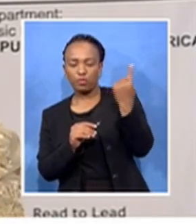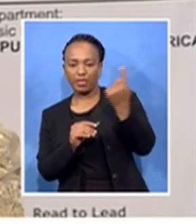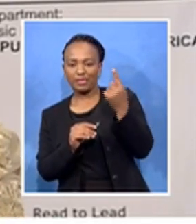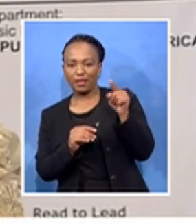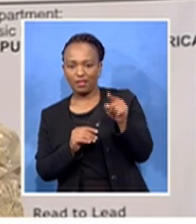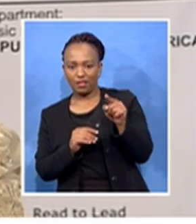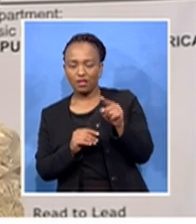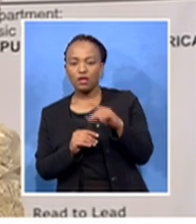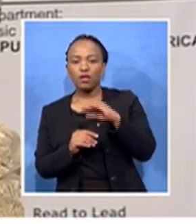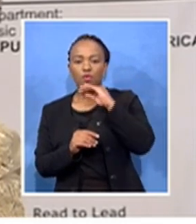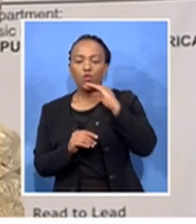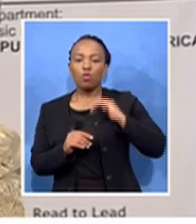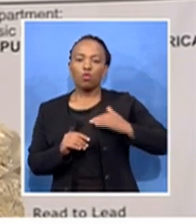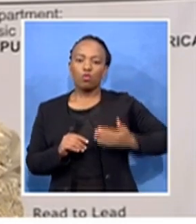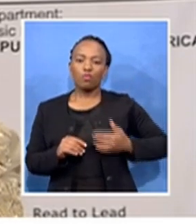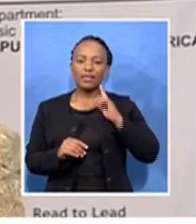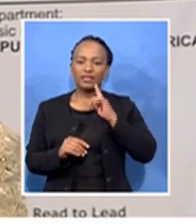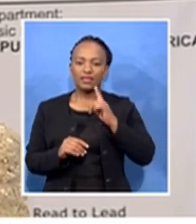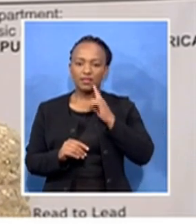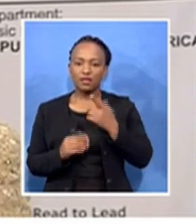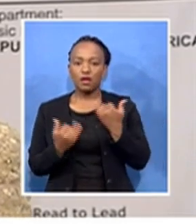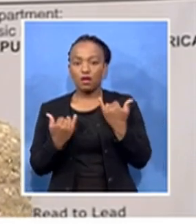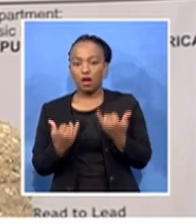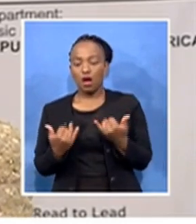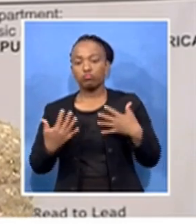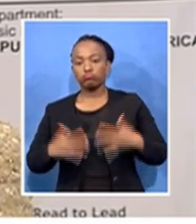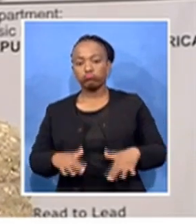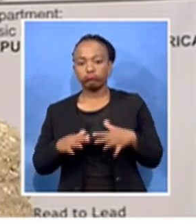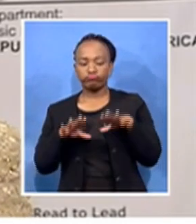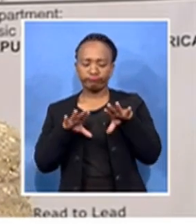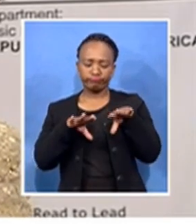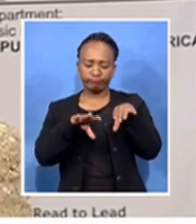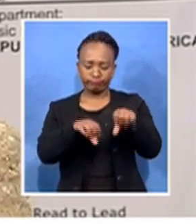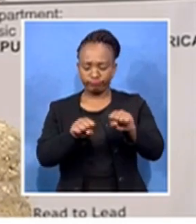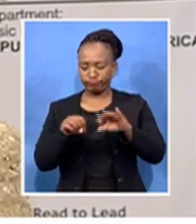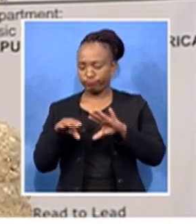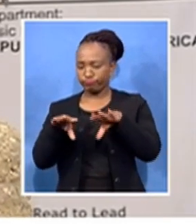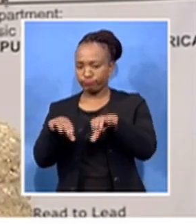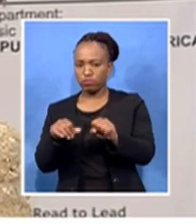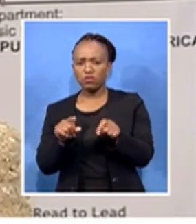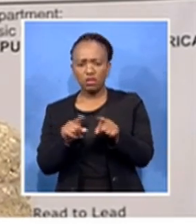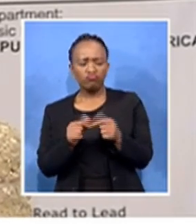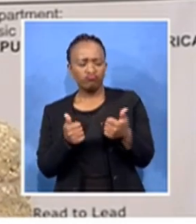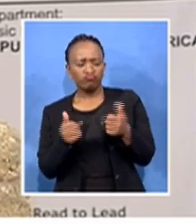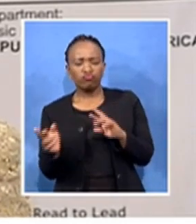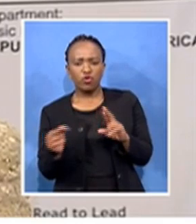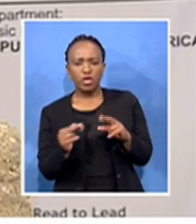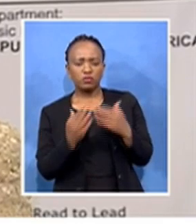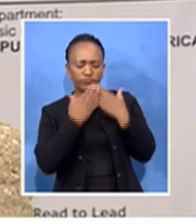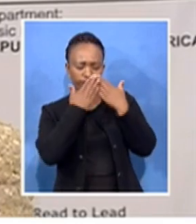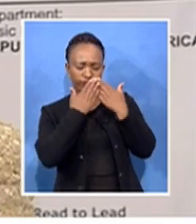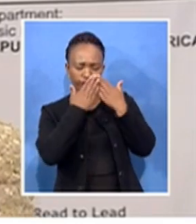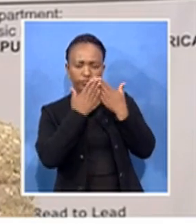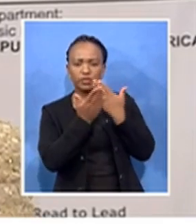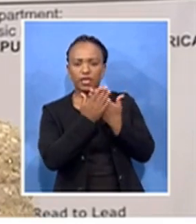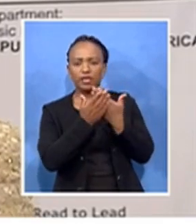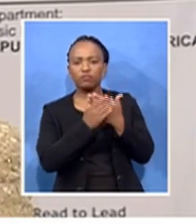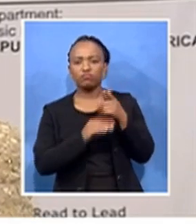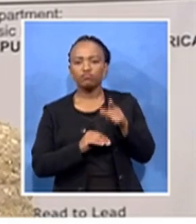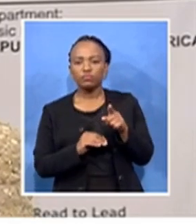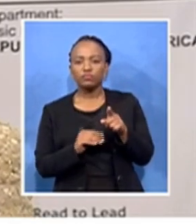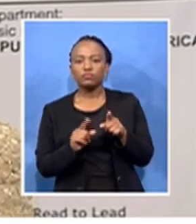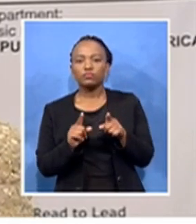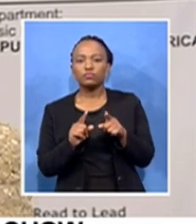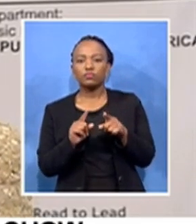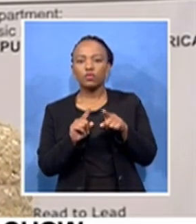the space and are prepared to lead like May Hilda is leading the entire pack in the